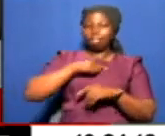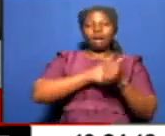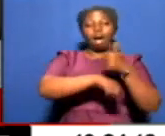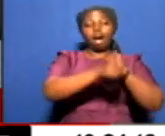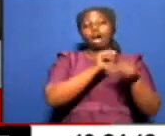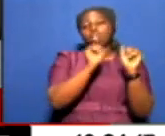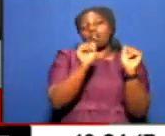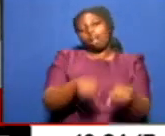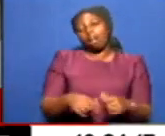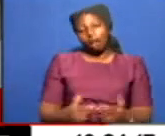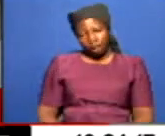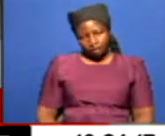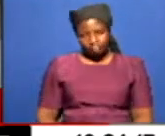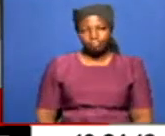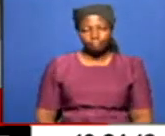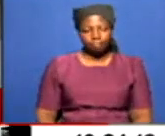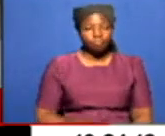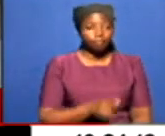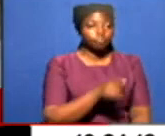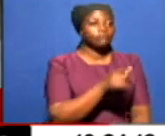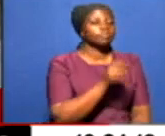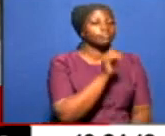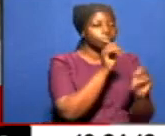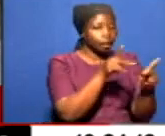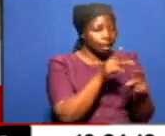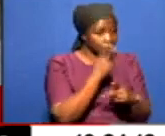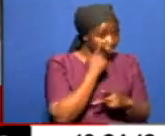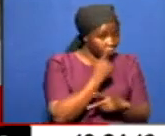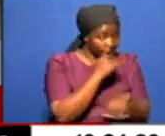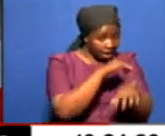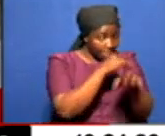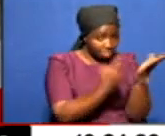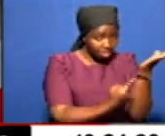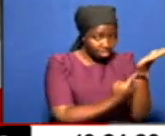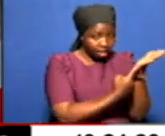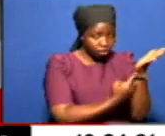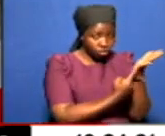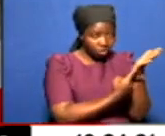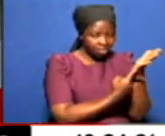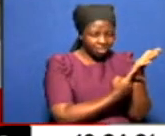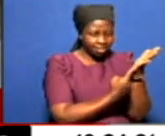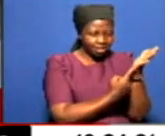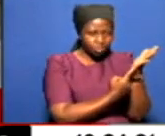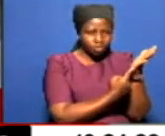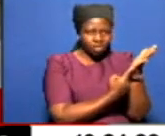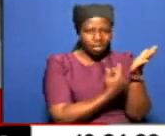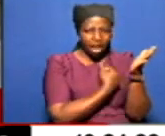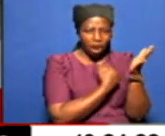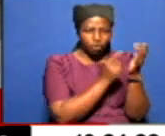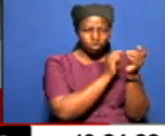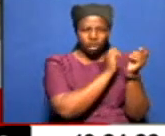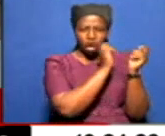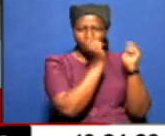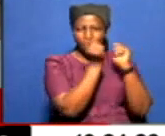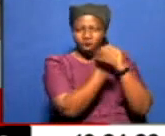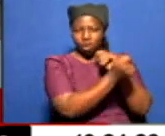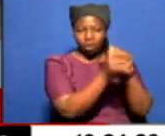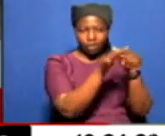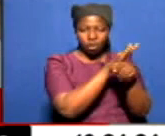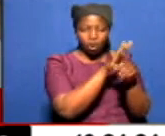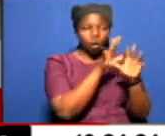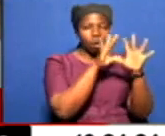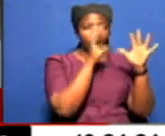perfectly. Okay. Yes. And looking at technology, it has changed the whole world. Yes. And of